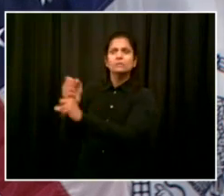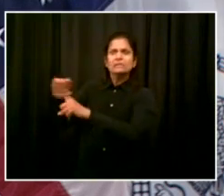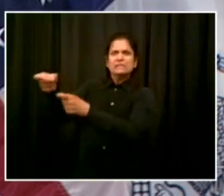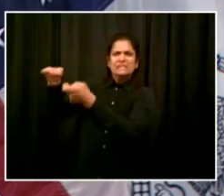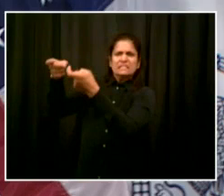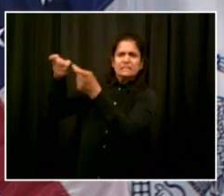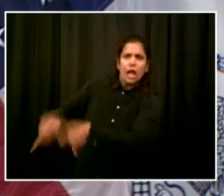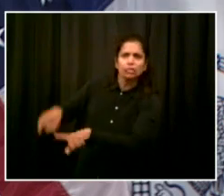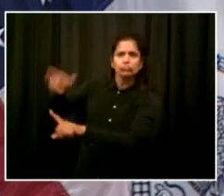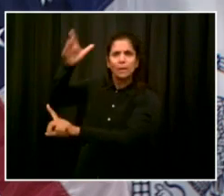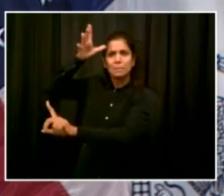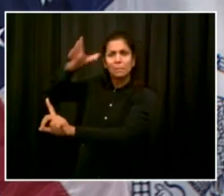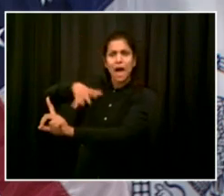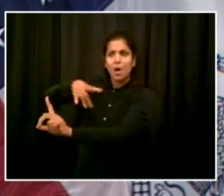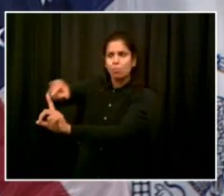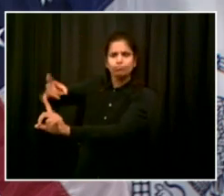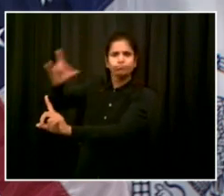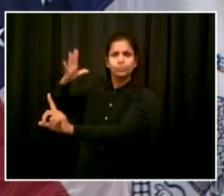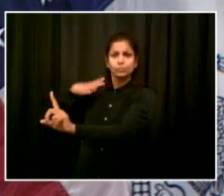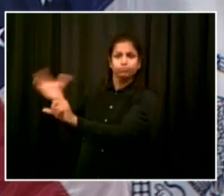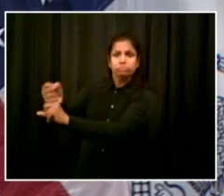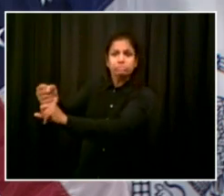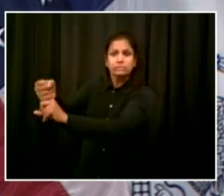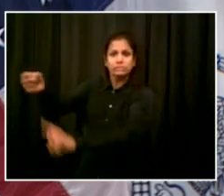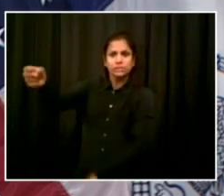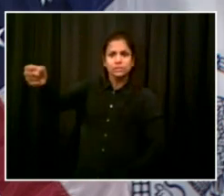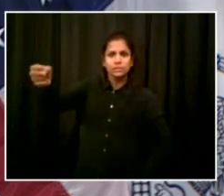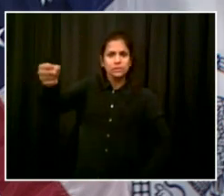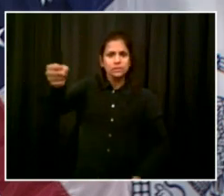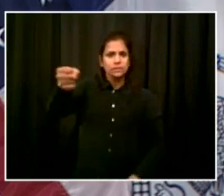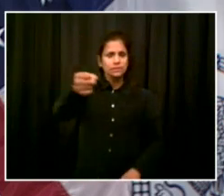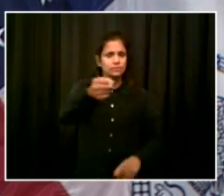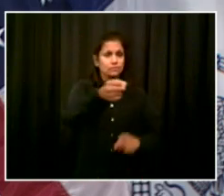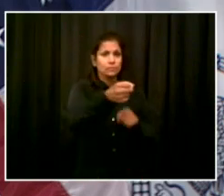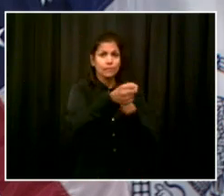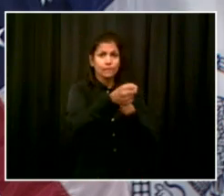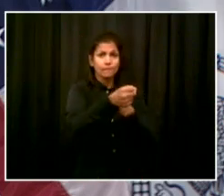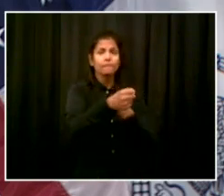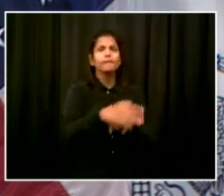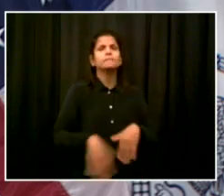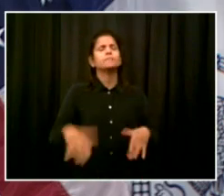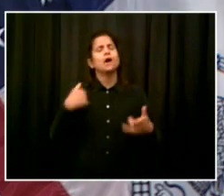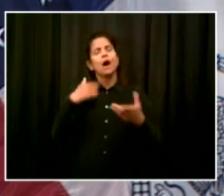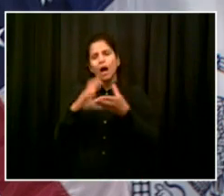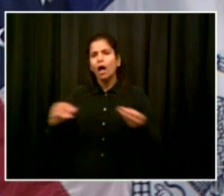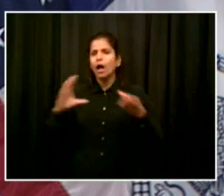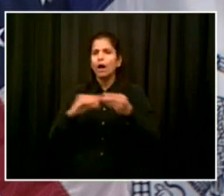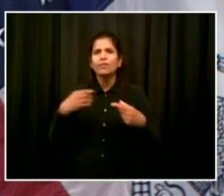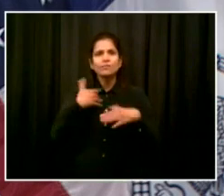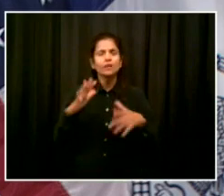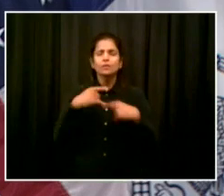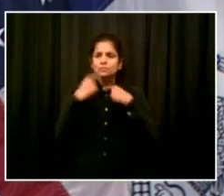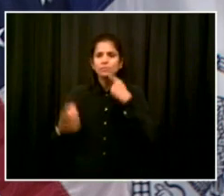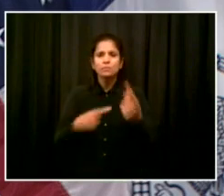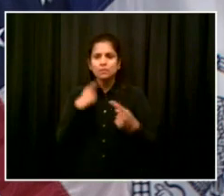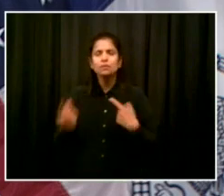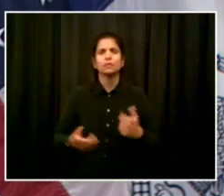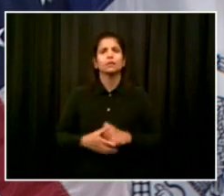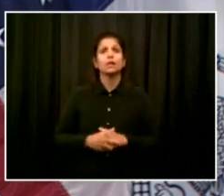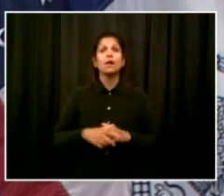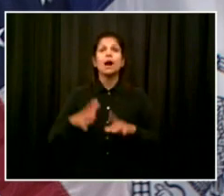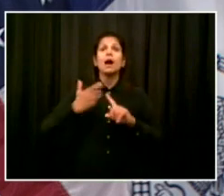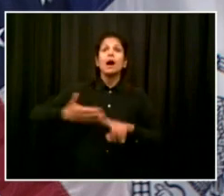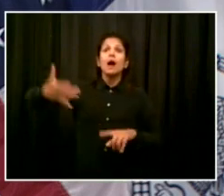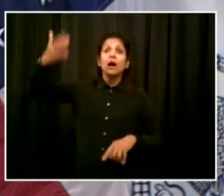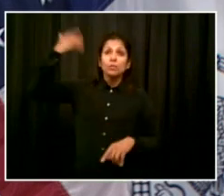last thing before turning to the Commissioner, what I've said to a lot of you, I'm going to say it again. The day Bill Bratton said this to me years ago was an eye-opener for me.